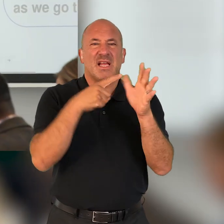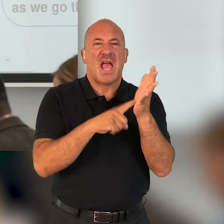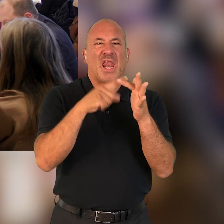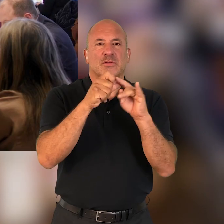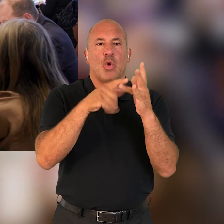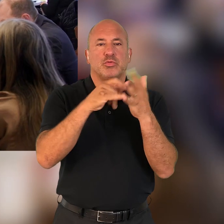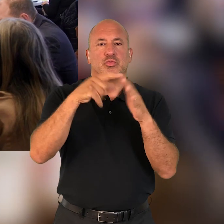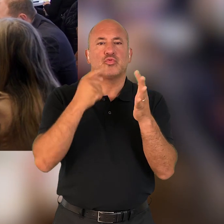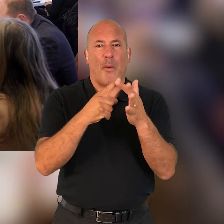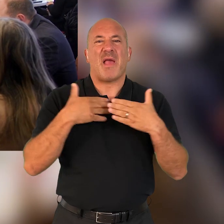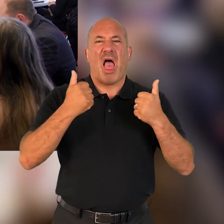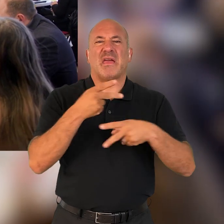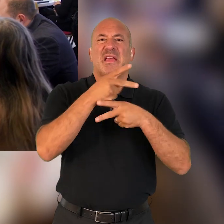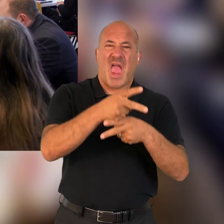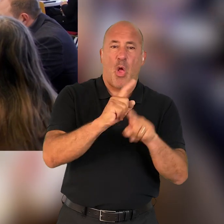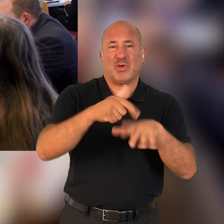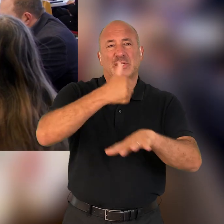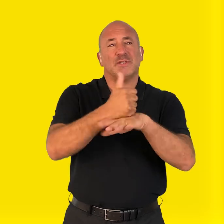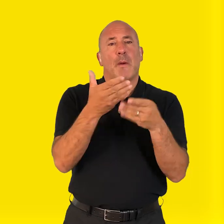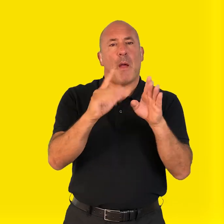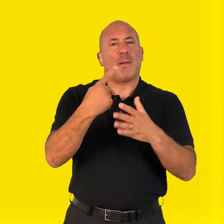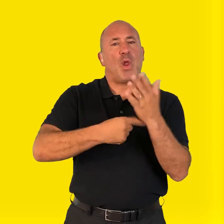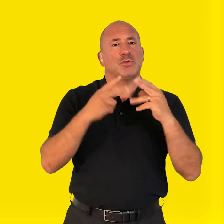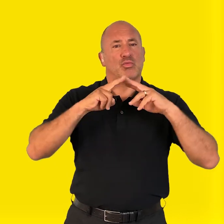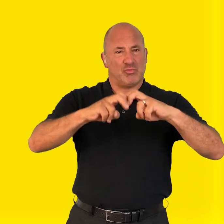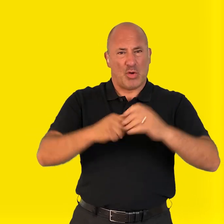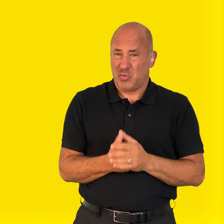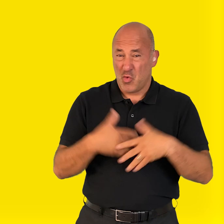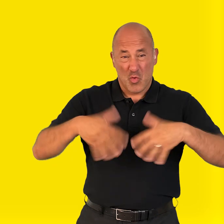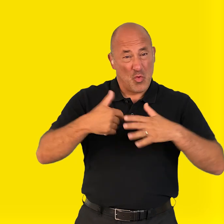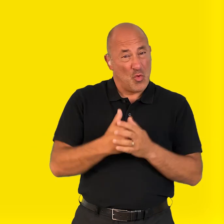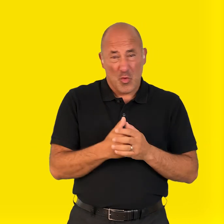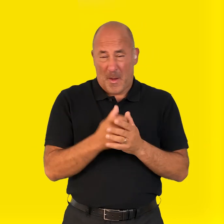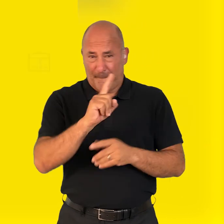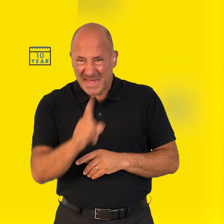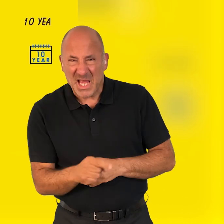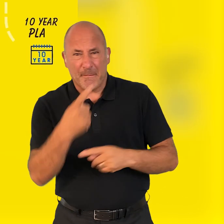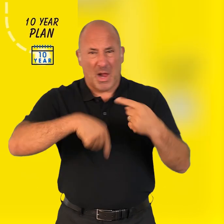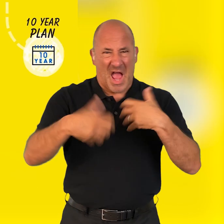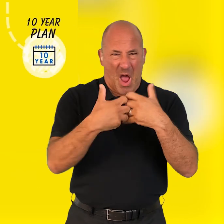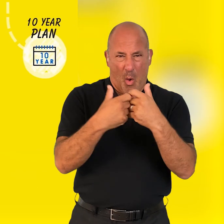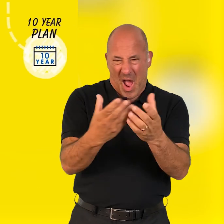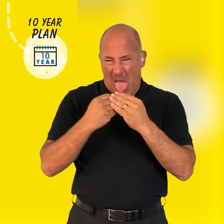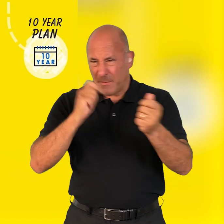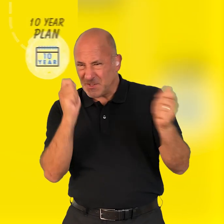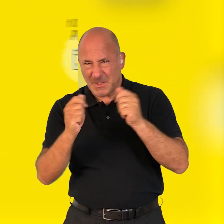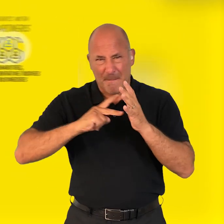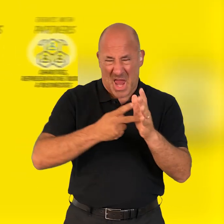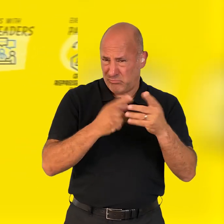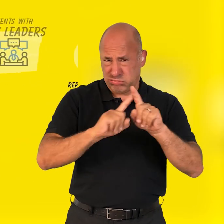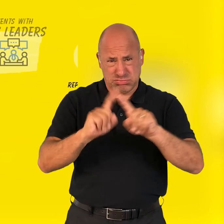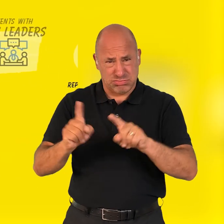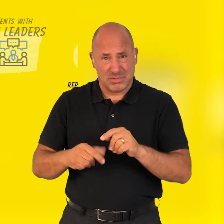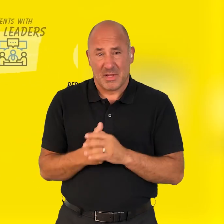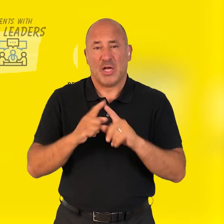Care and the Institute for Public Policy Research. There were lots of different ways for members of the public and health and care staff to shape the plan. From the